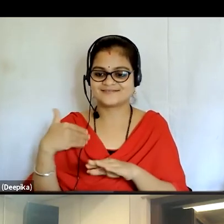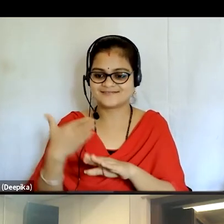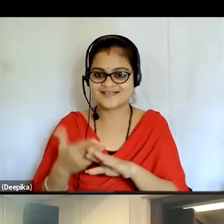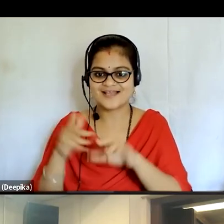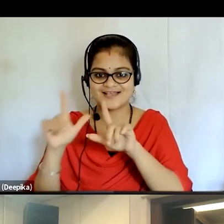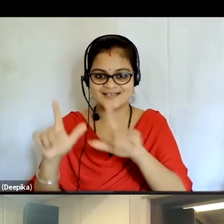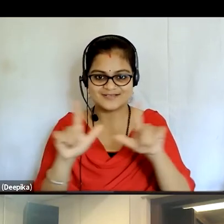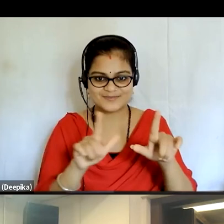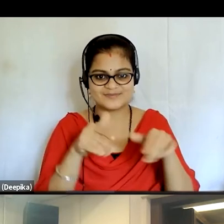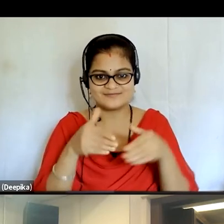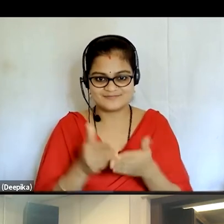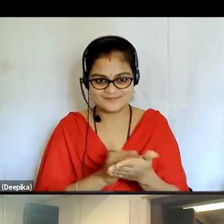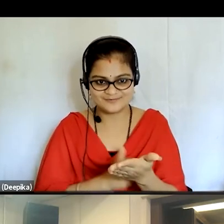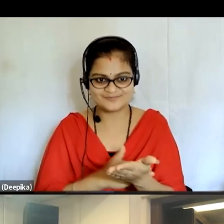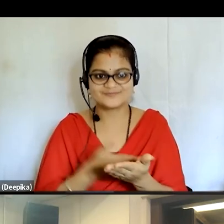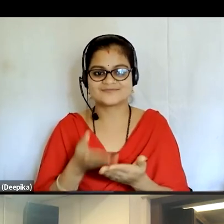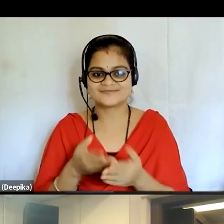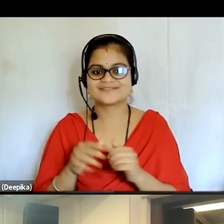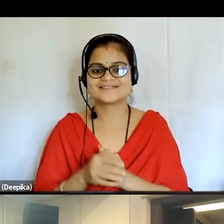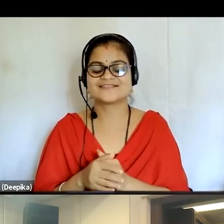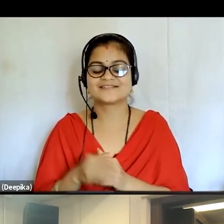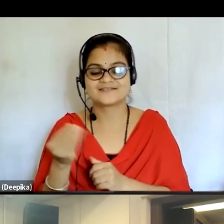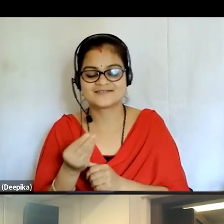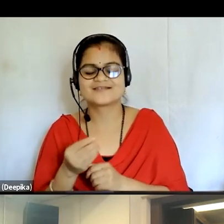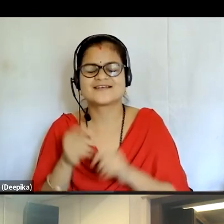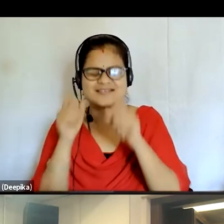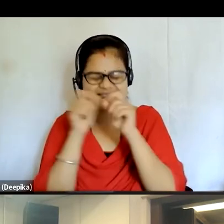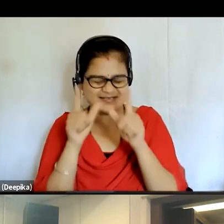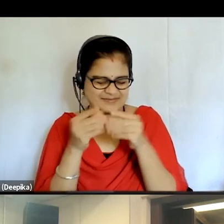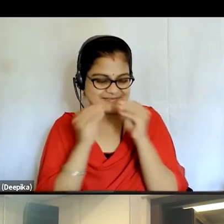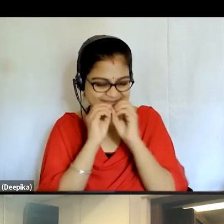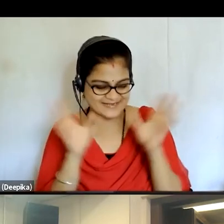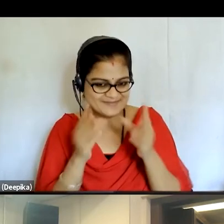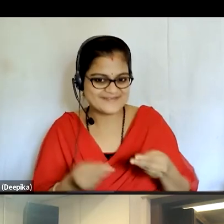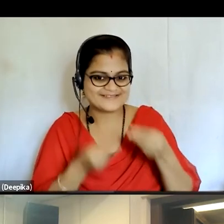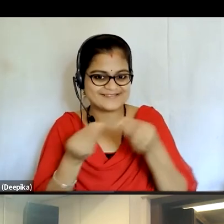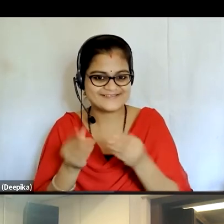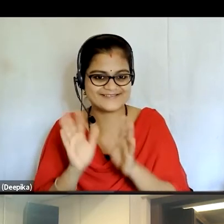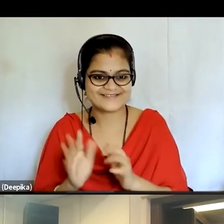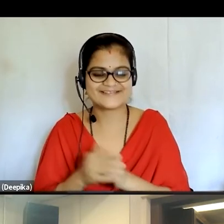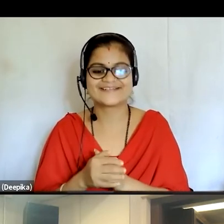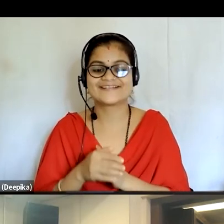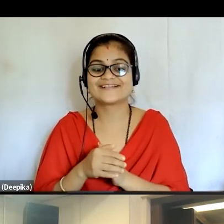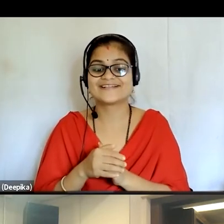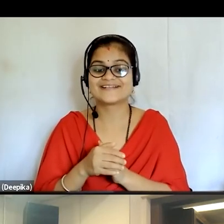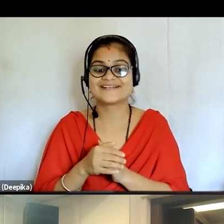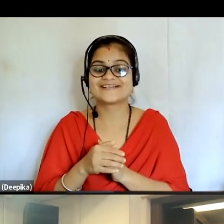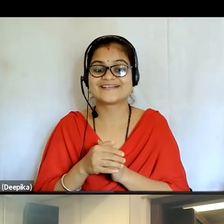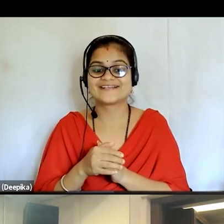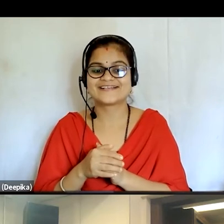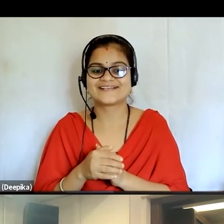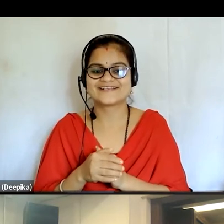exhibition. But we do have a wonderful surprise for you that will bring this session to an end in the most fitting